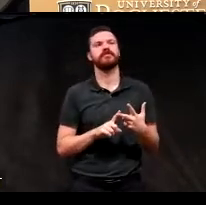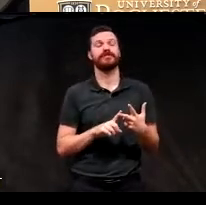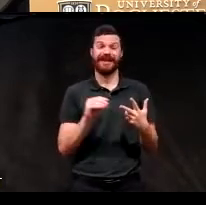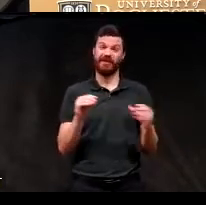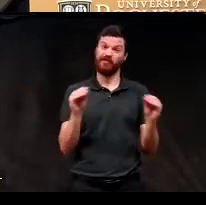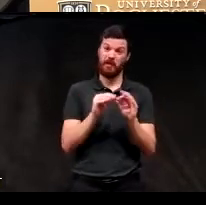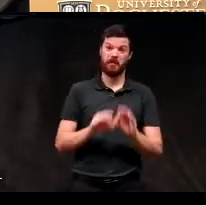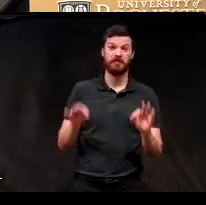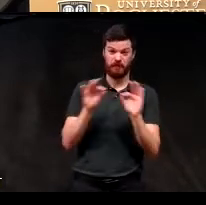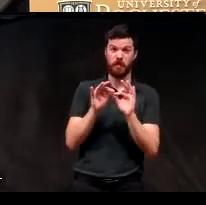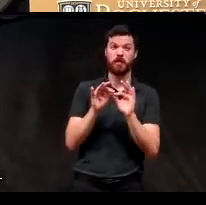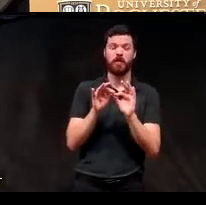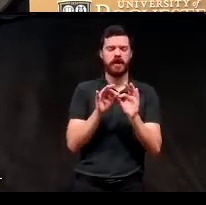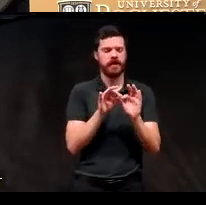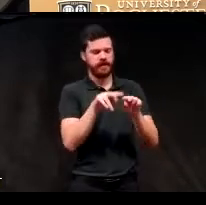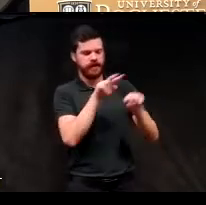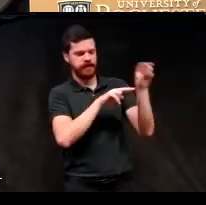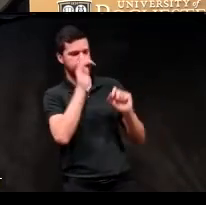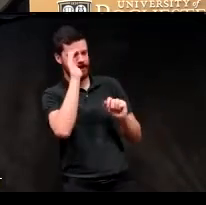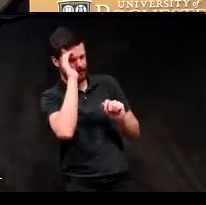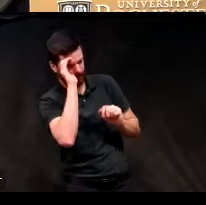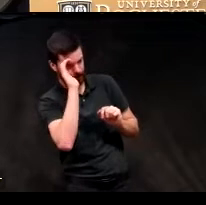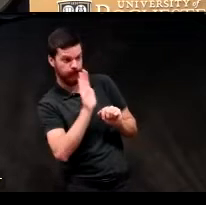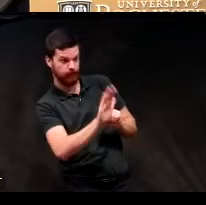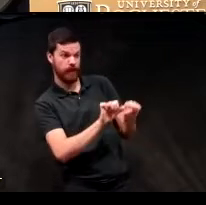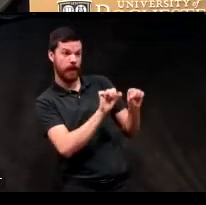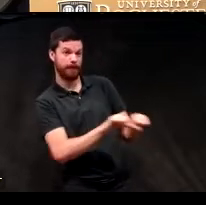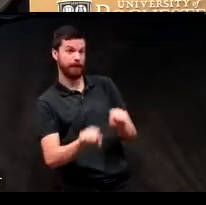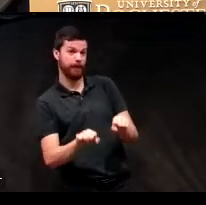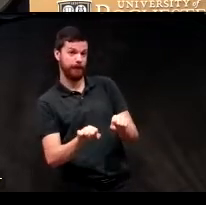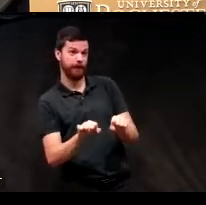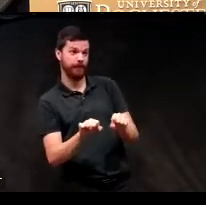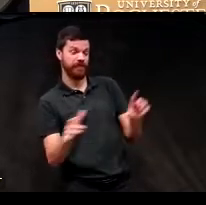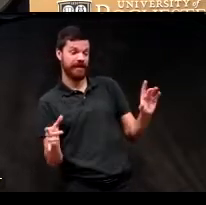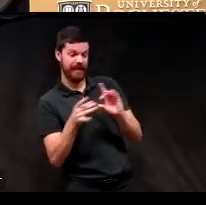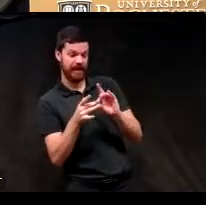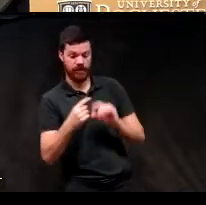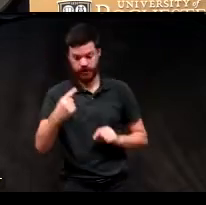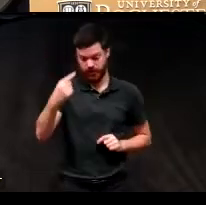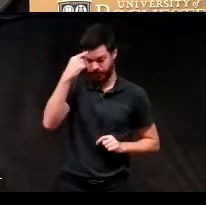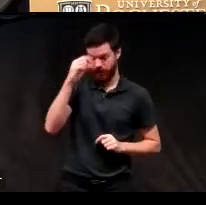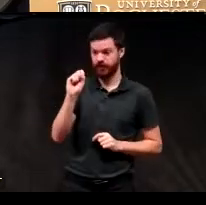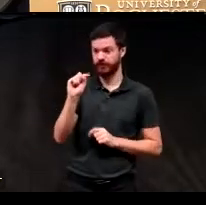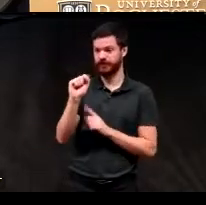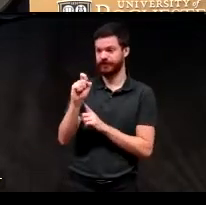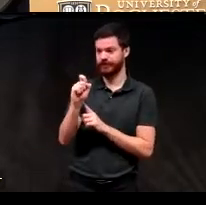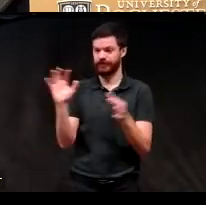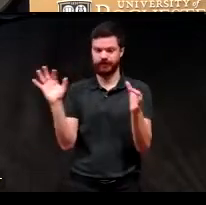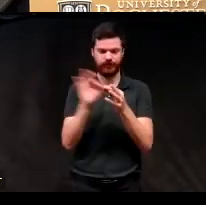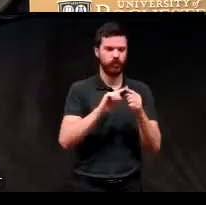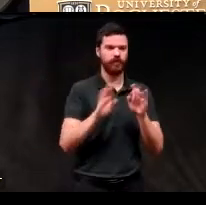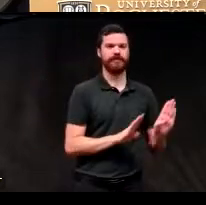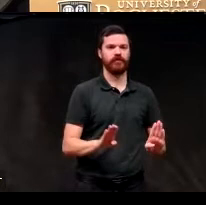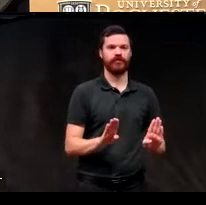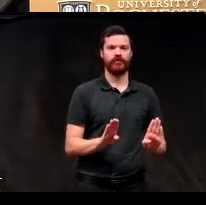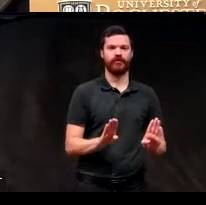more importantly, one would listen for the patient's capacity to link their mental state to their behaviors. And